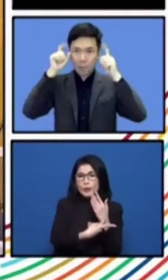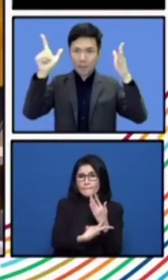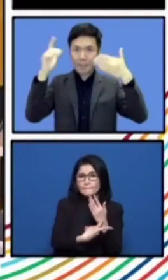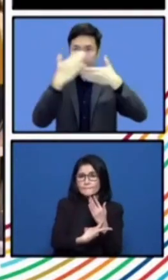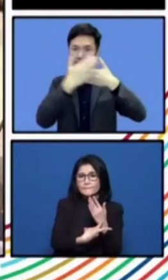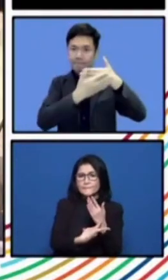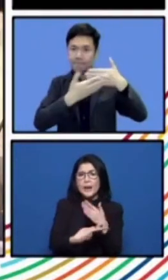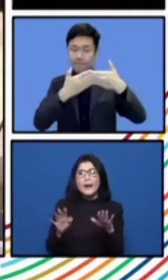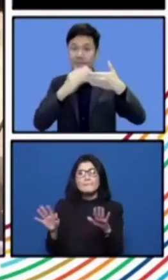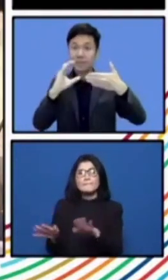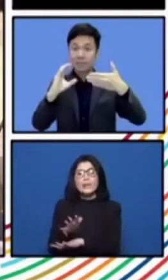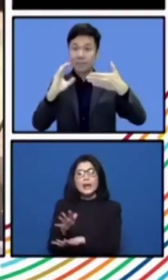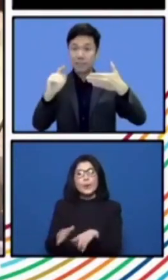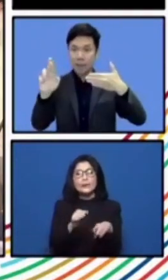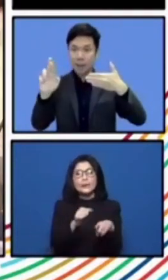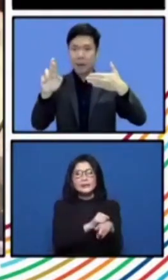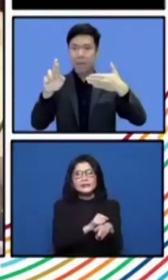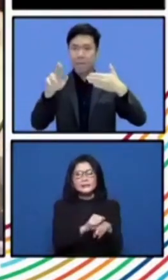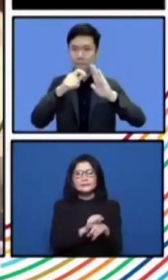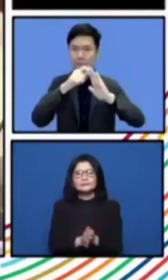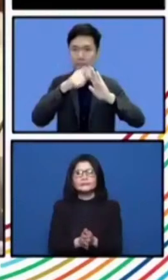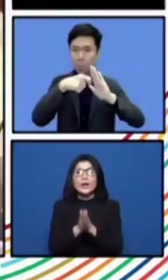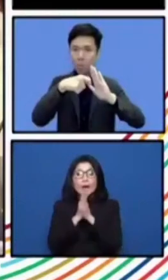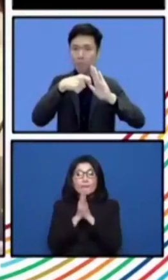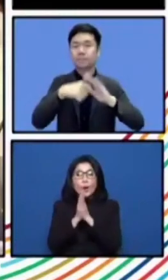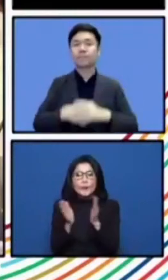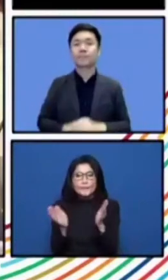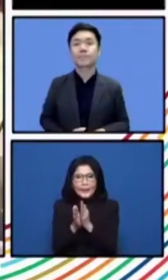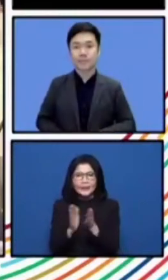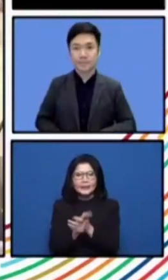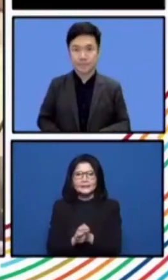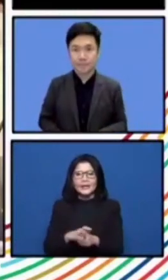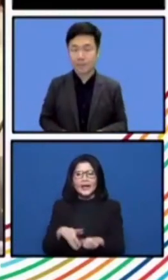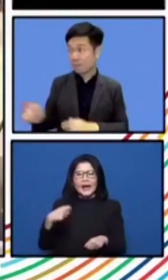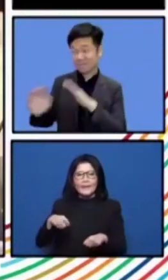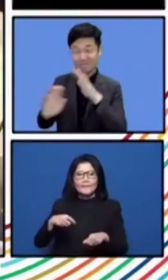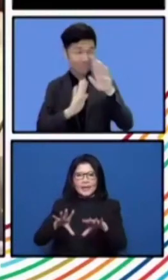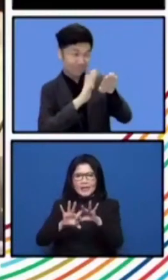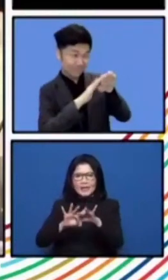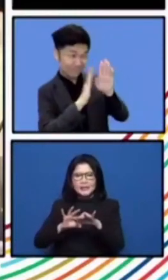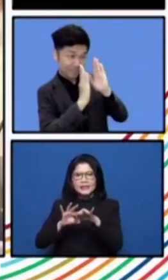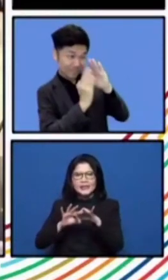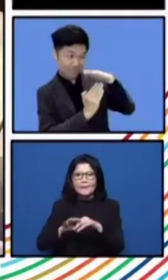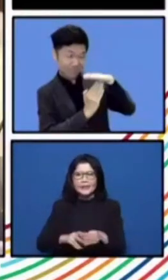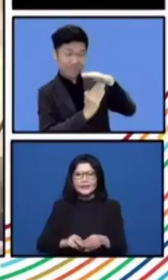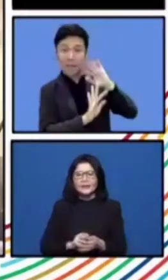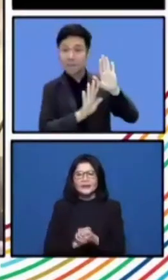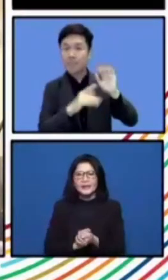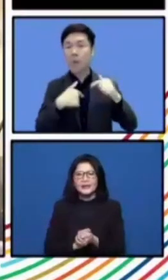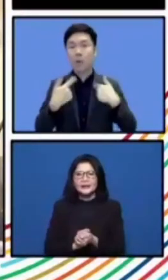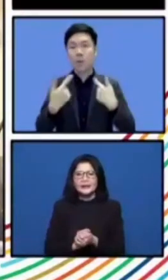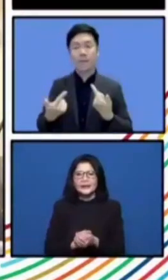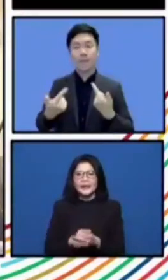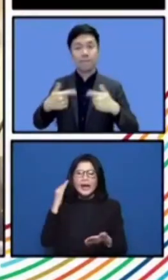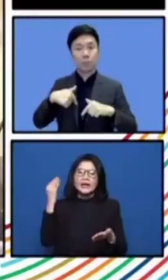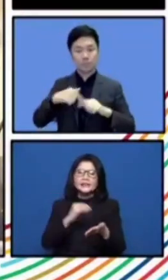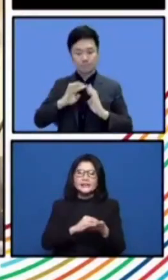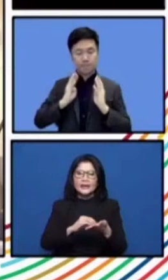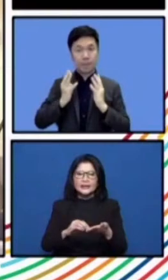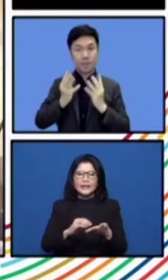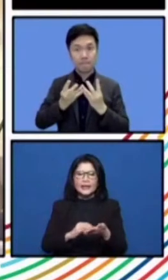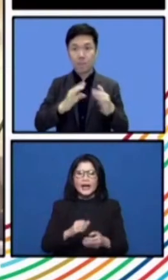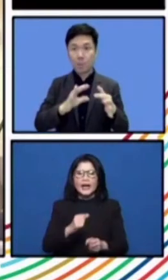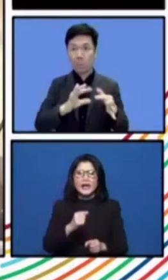ma'am can you wrap up the ministry has also worked together with the secretary of state for social and